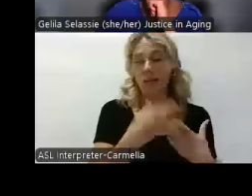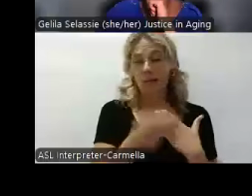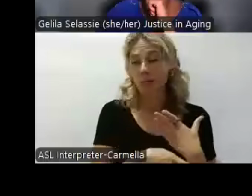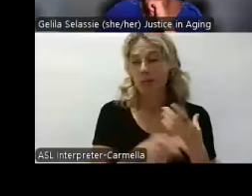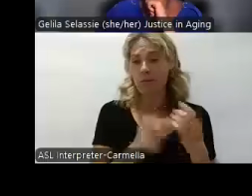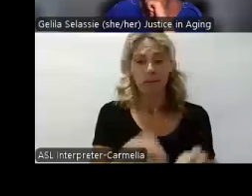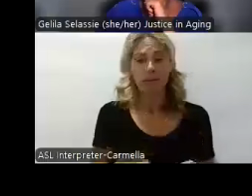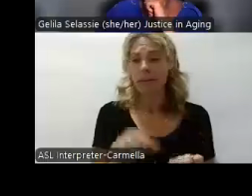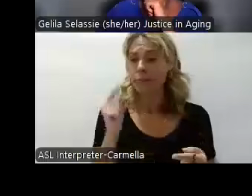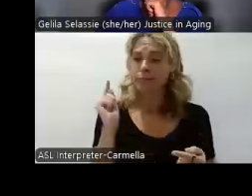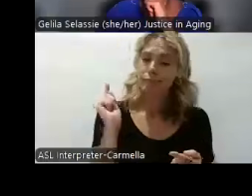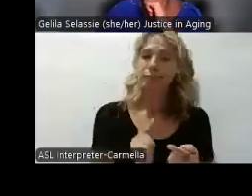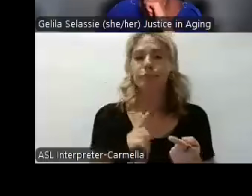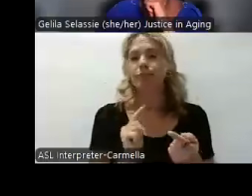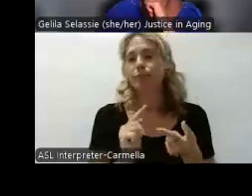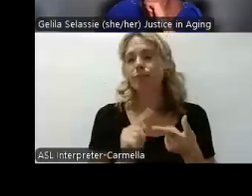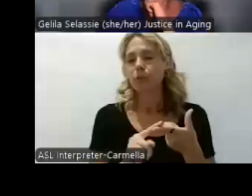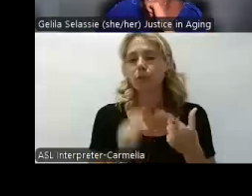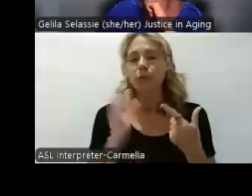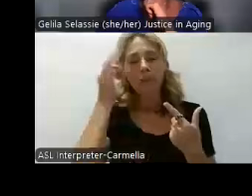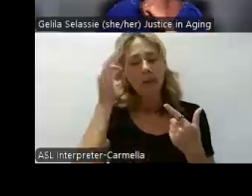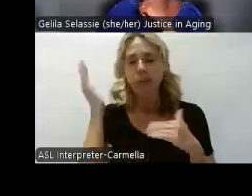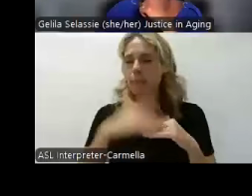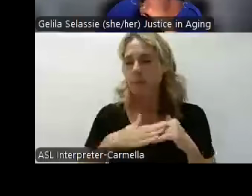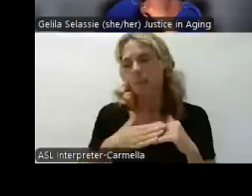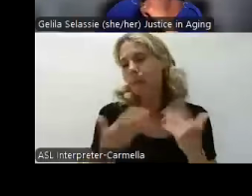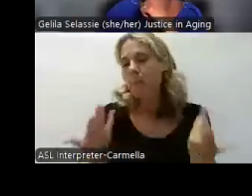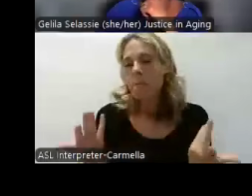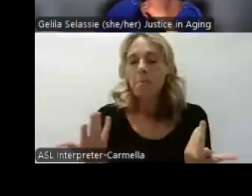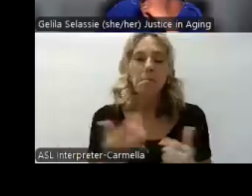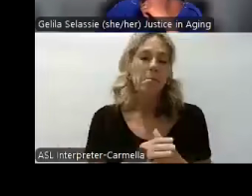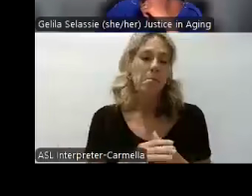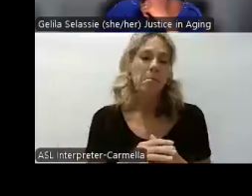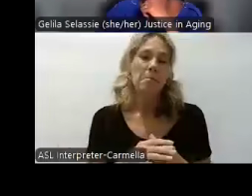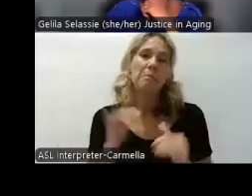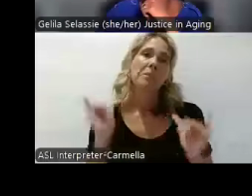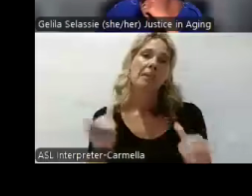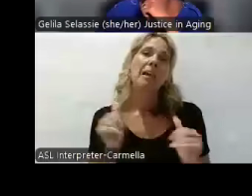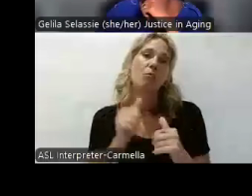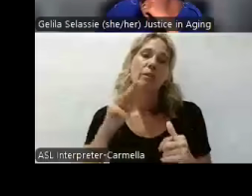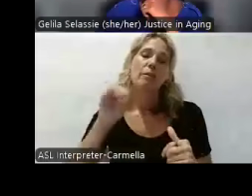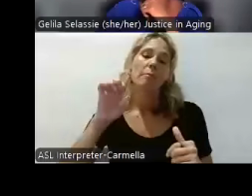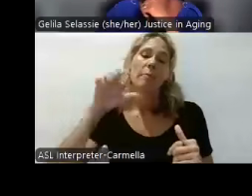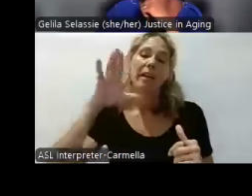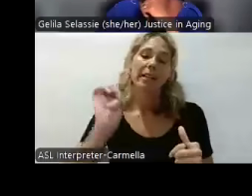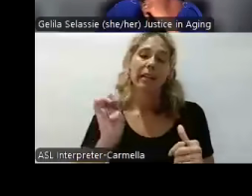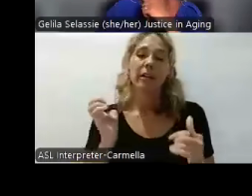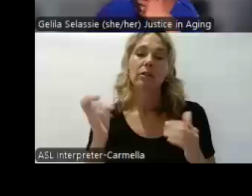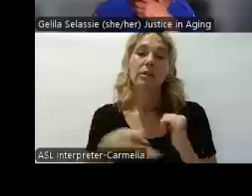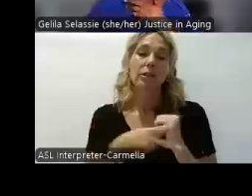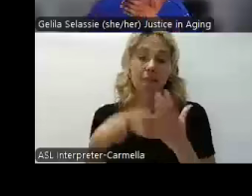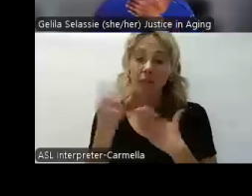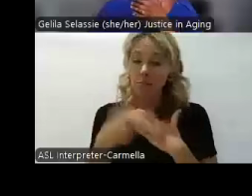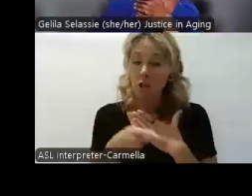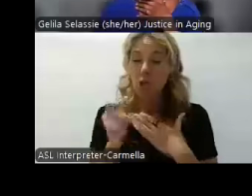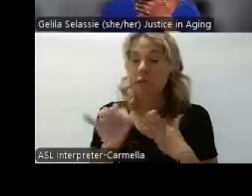it back down to the federal minimums. Same thing with Medicare savings programs. If states